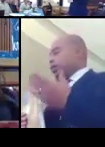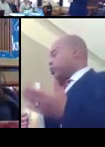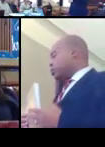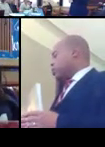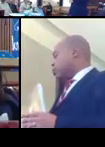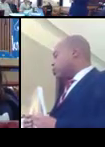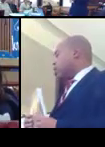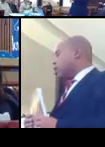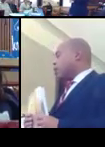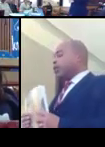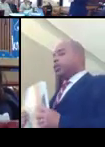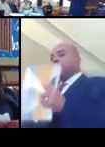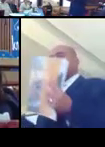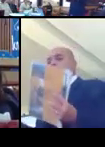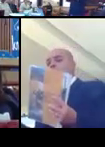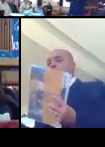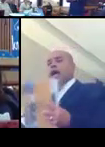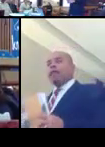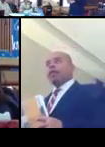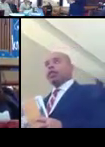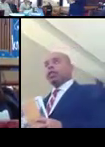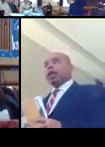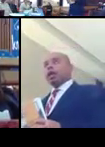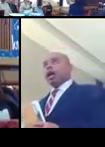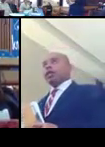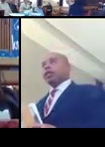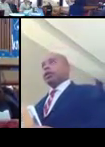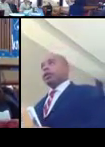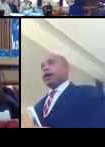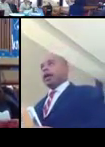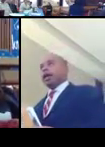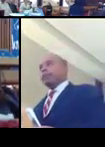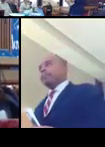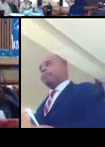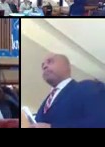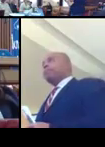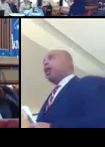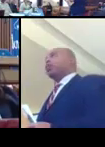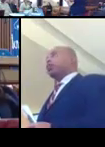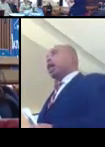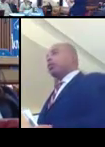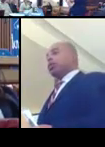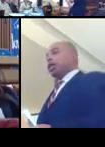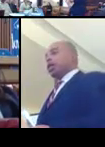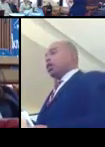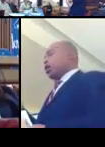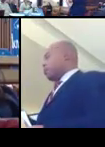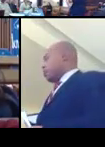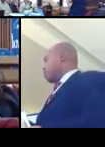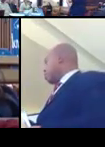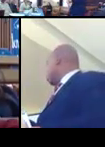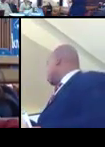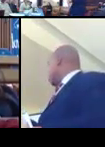Dream Boulevard Coastal Corridor. There was CDA, and CDA has their modular housing,